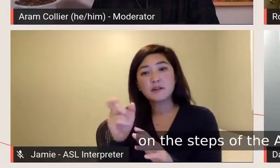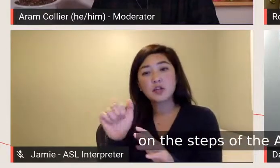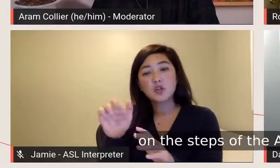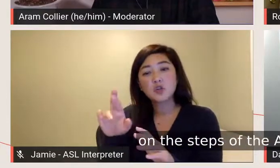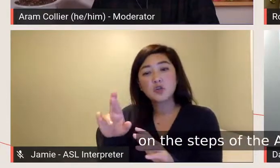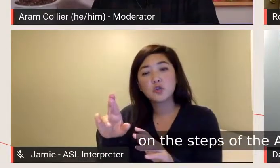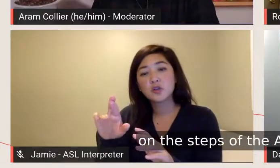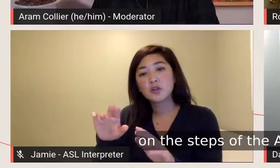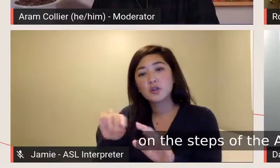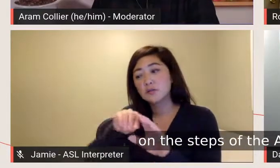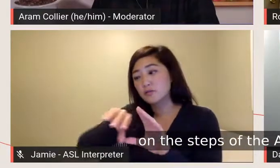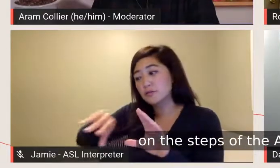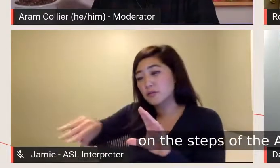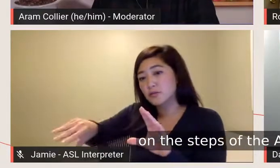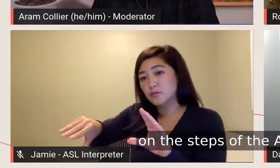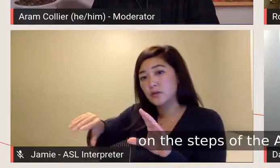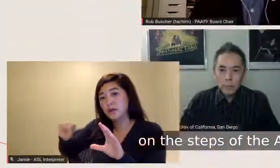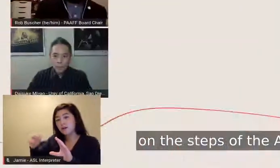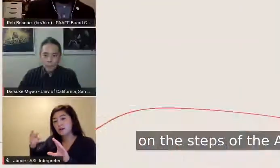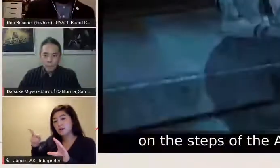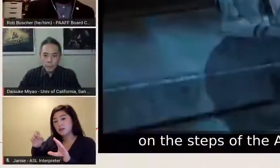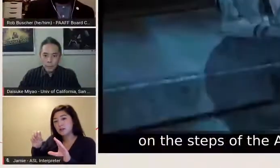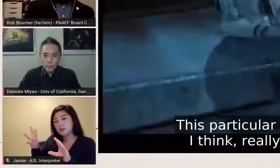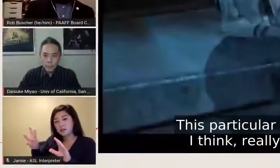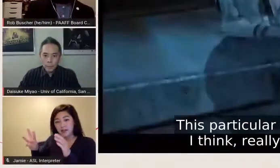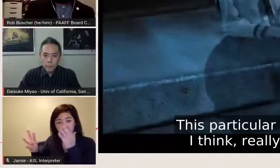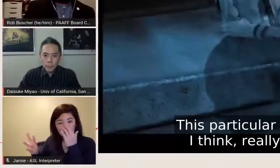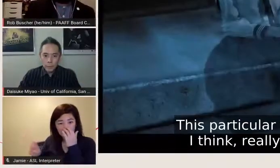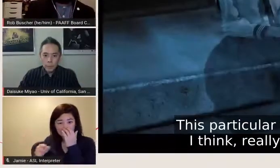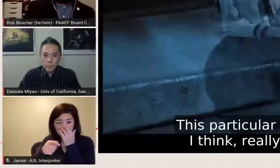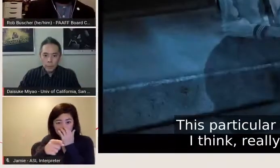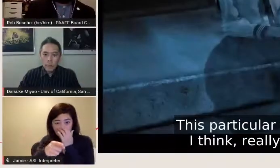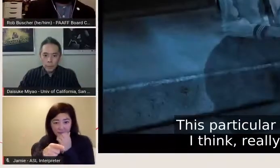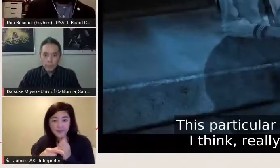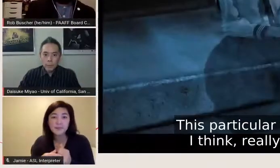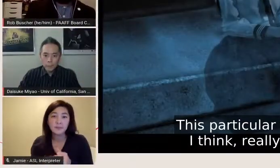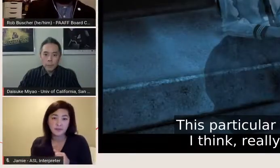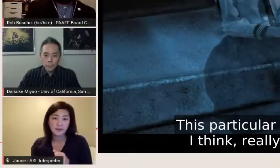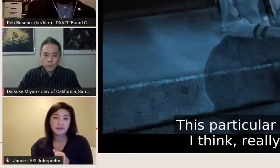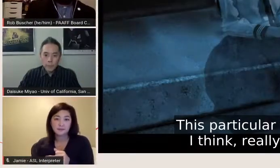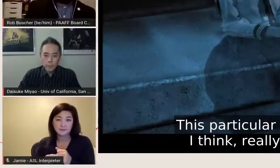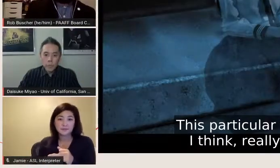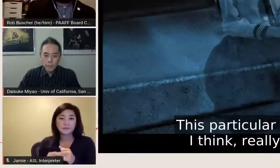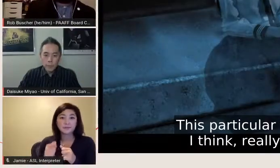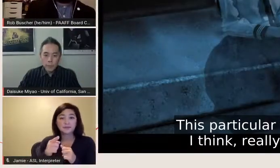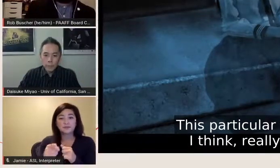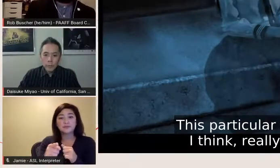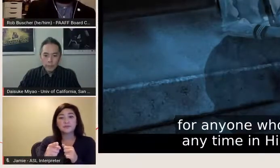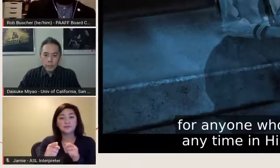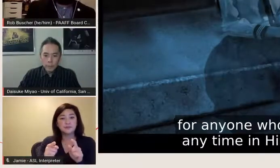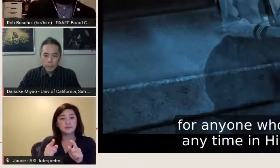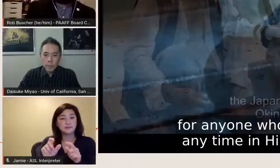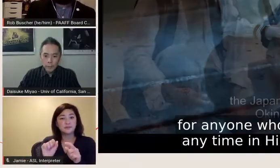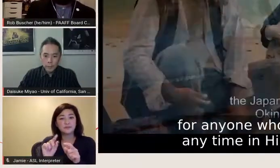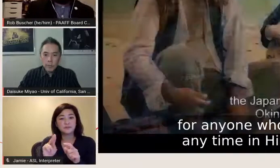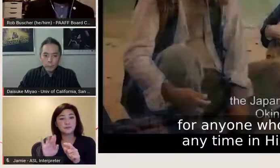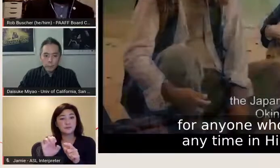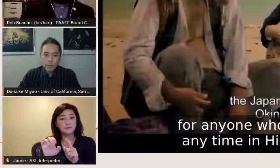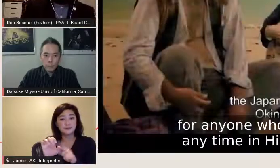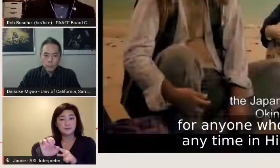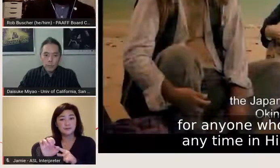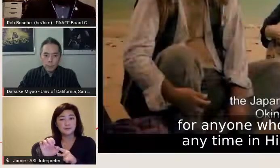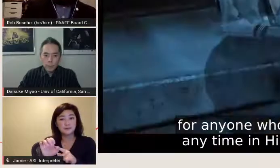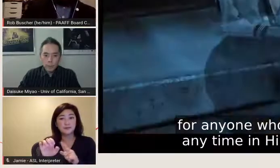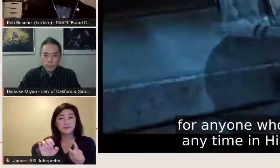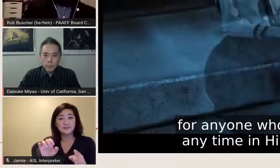on the steps of the A-bomb dome. This particular scene is, I think, really telling for anyone who's spent any